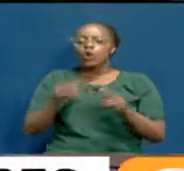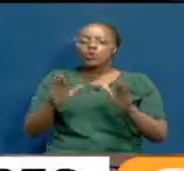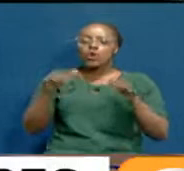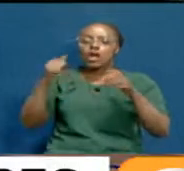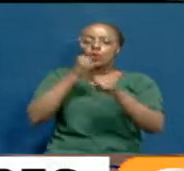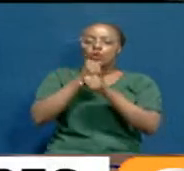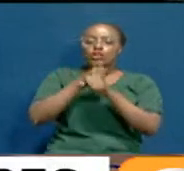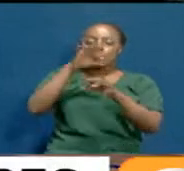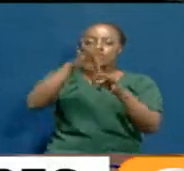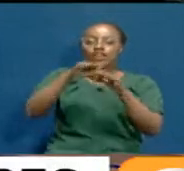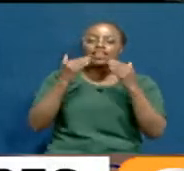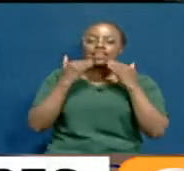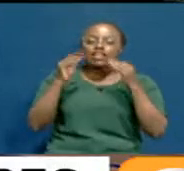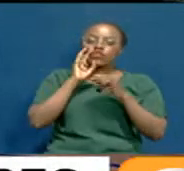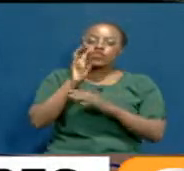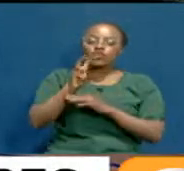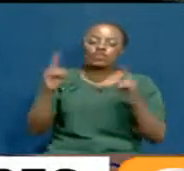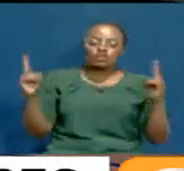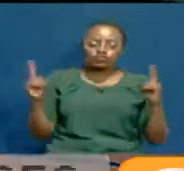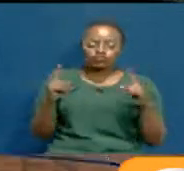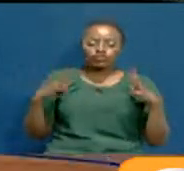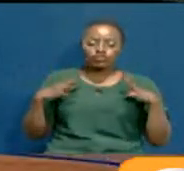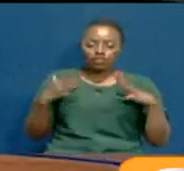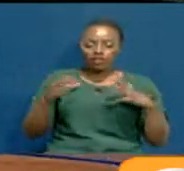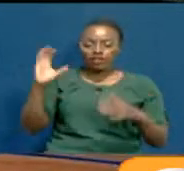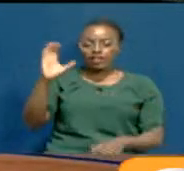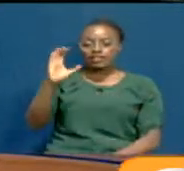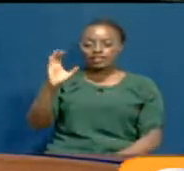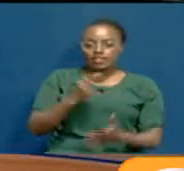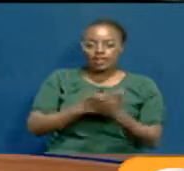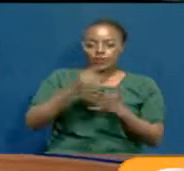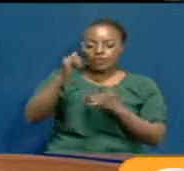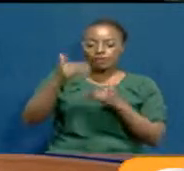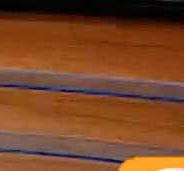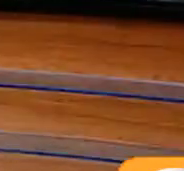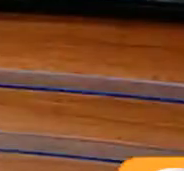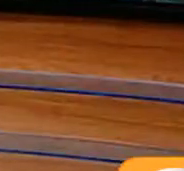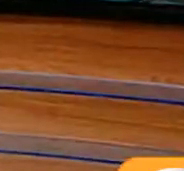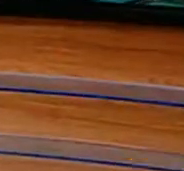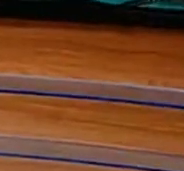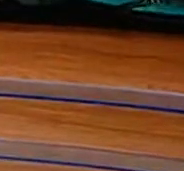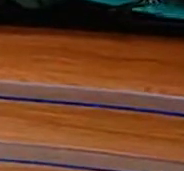voting? Thank you for watching. Let's take a short break here on Citizen Weekend. We'll be back with more.